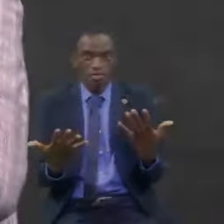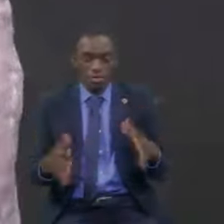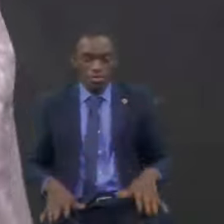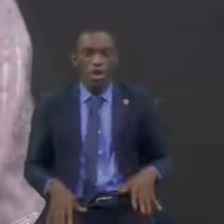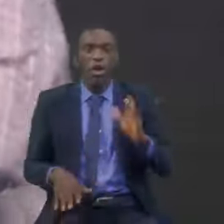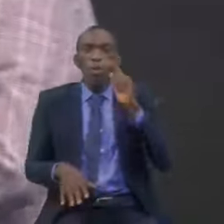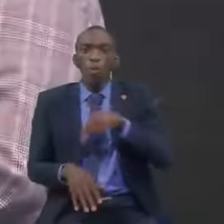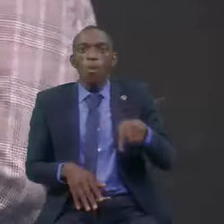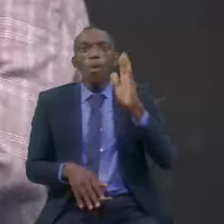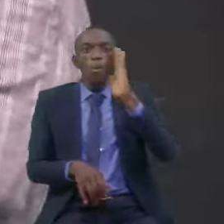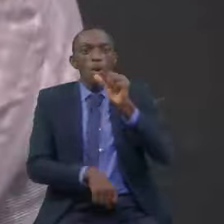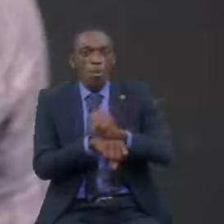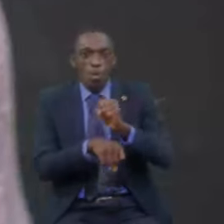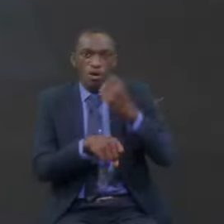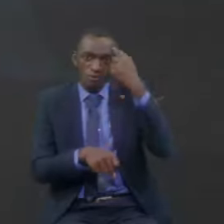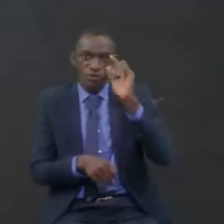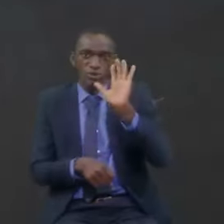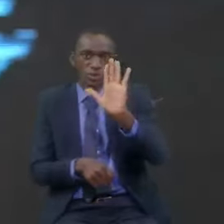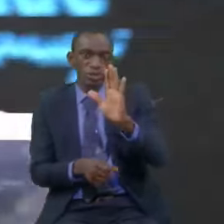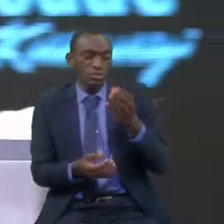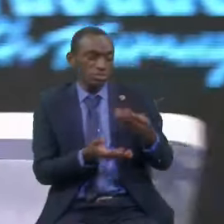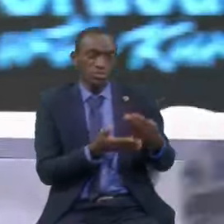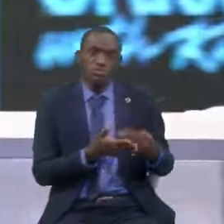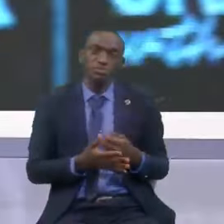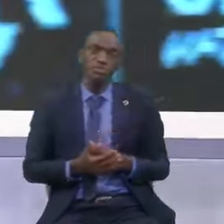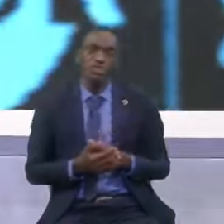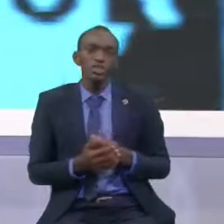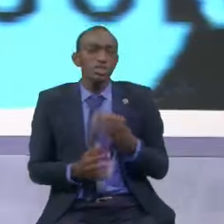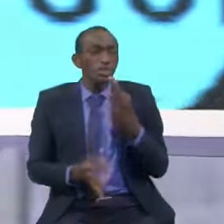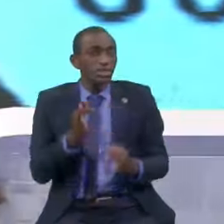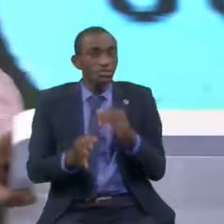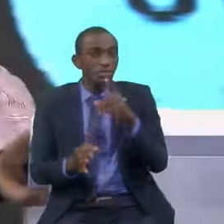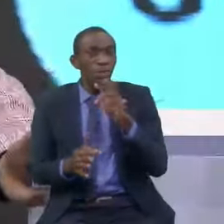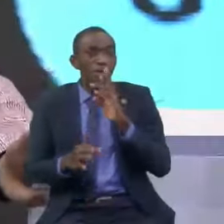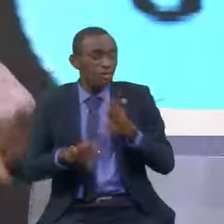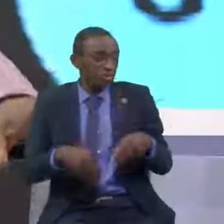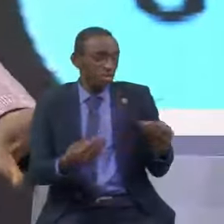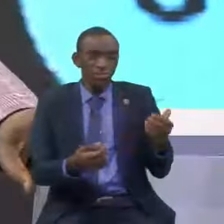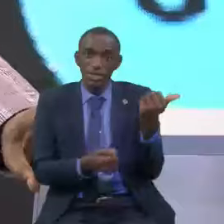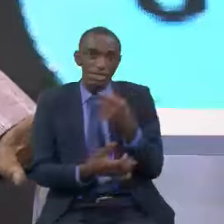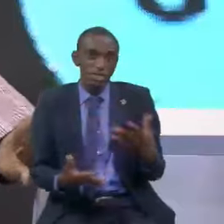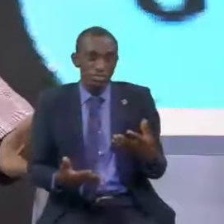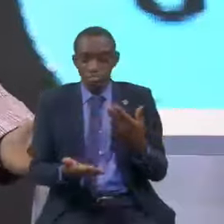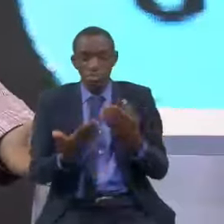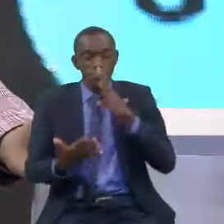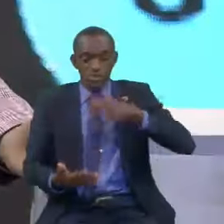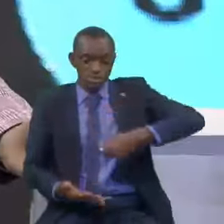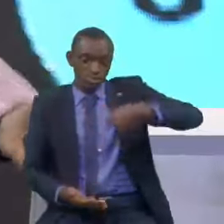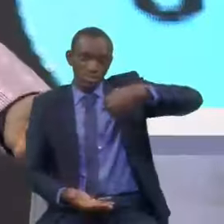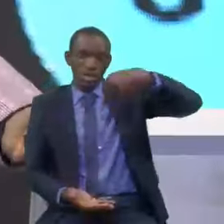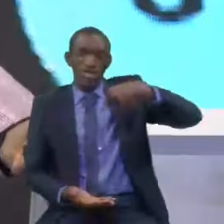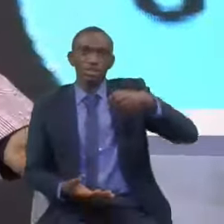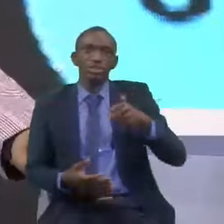if you are given anything, a leather bag or whatever, that